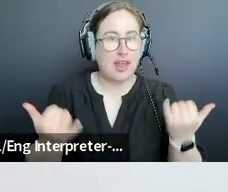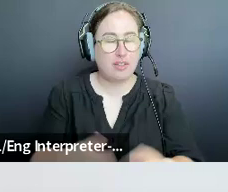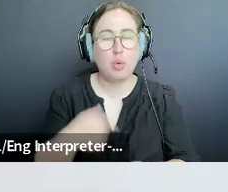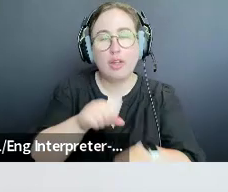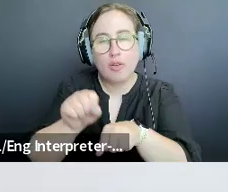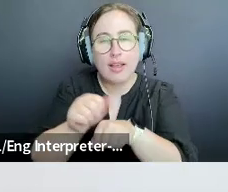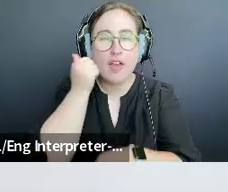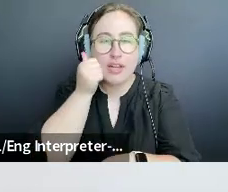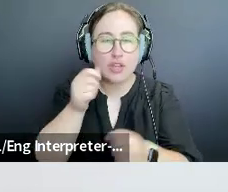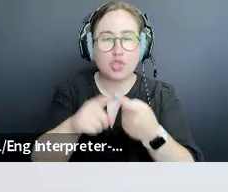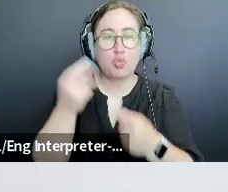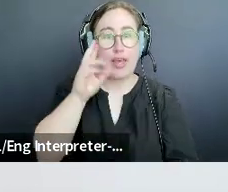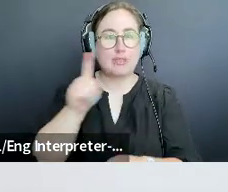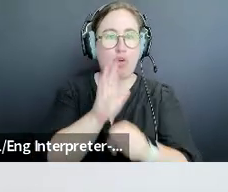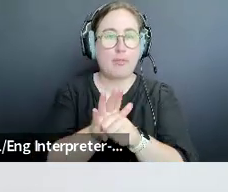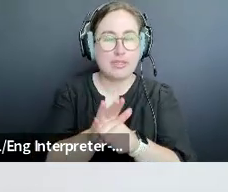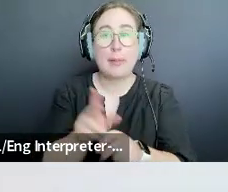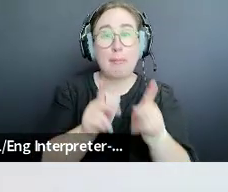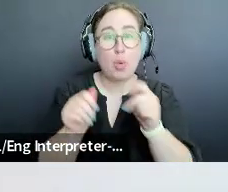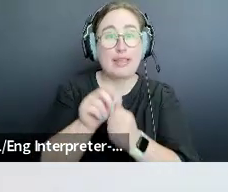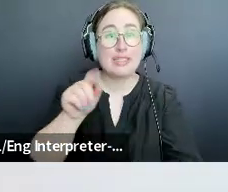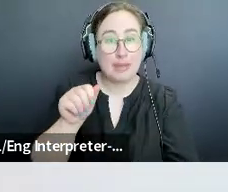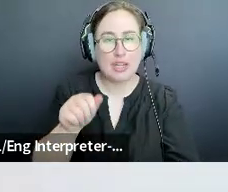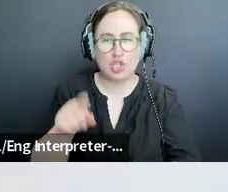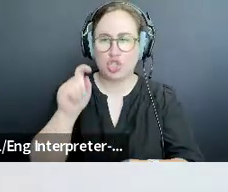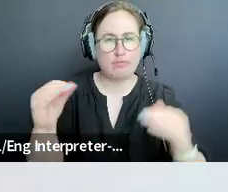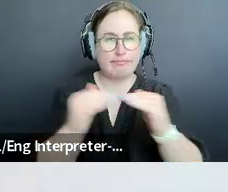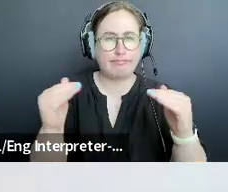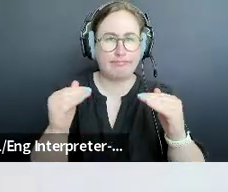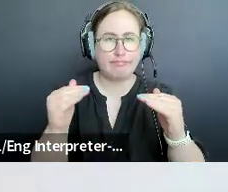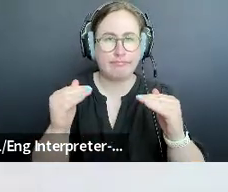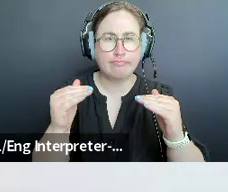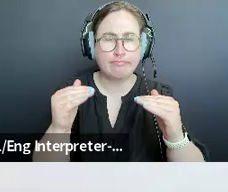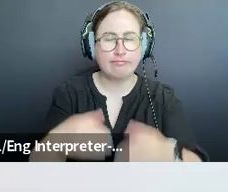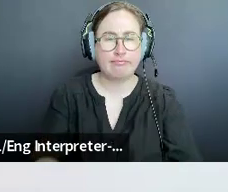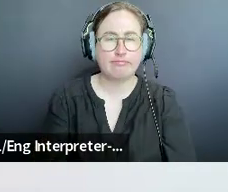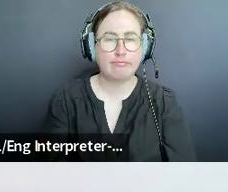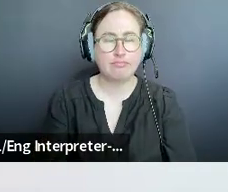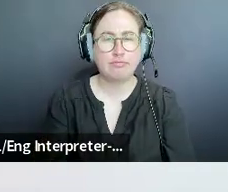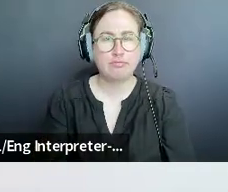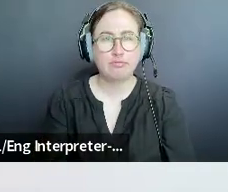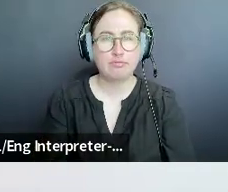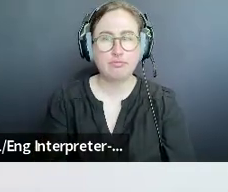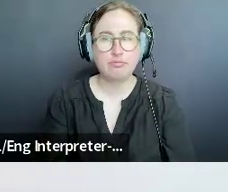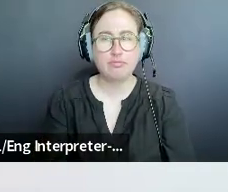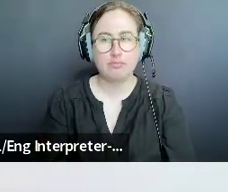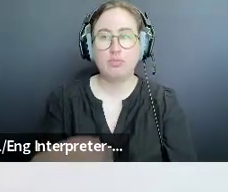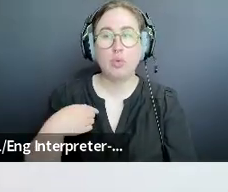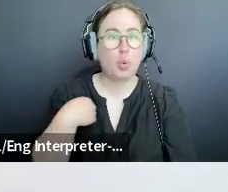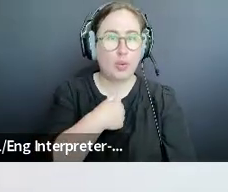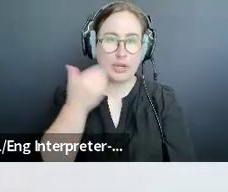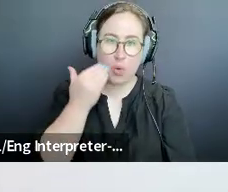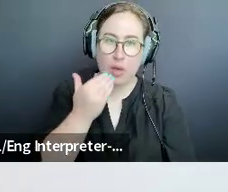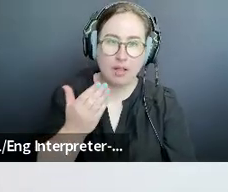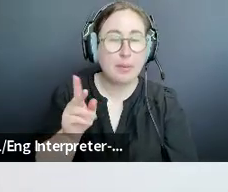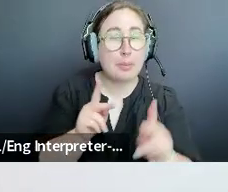realize its promise that people with disabilities be treated as equal members of our society. As we know too well,